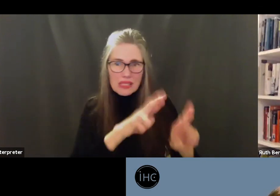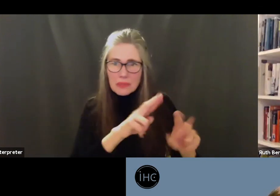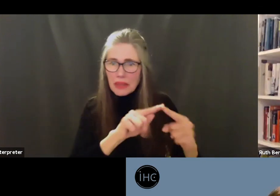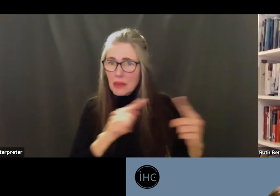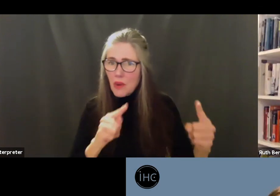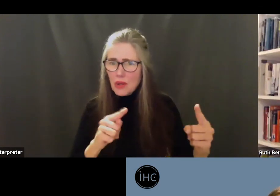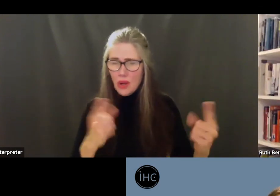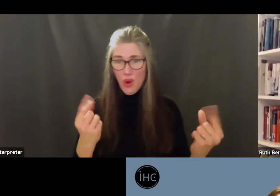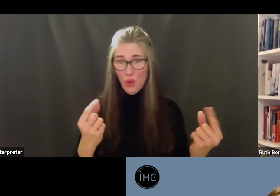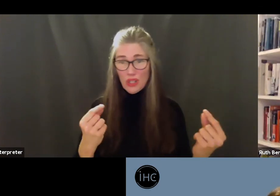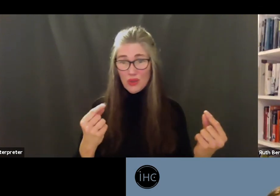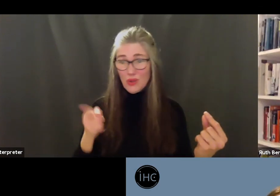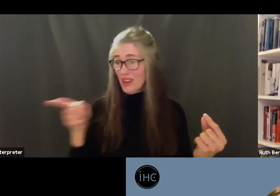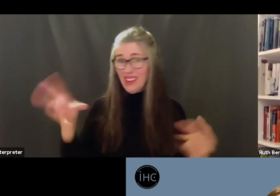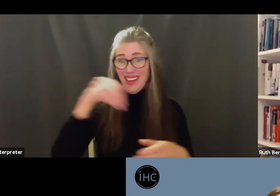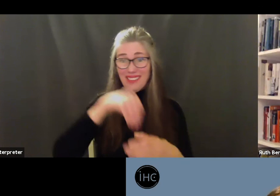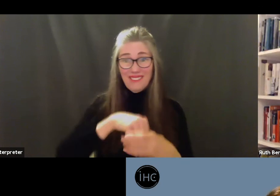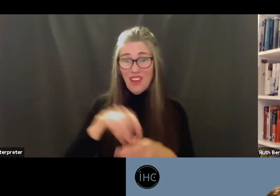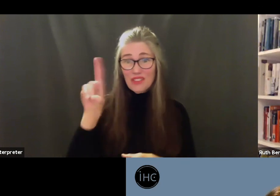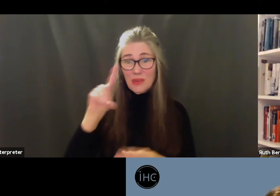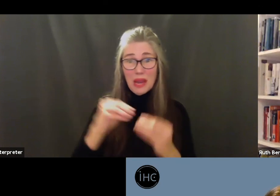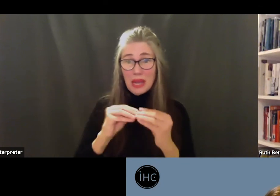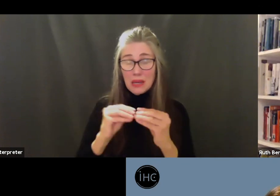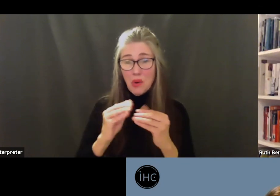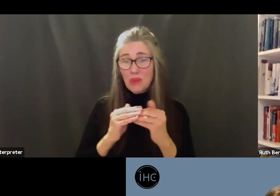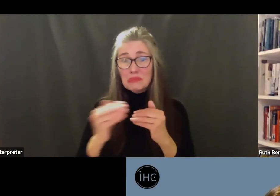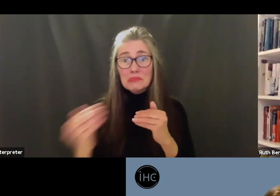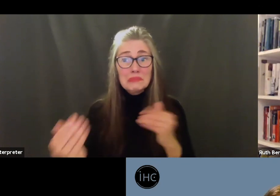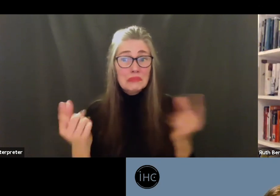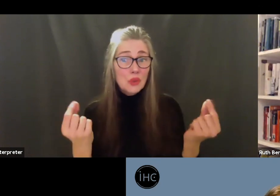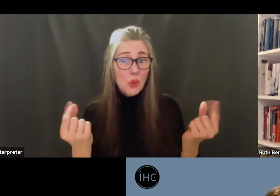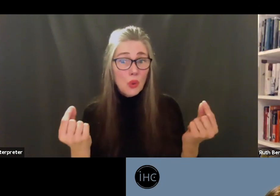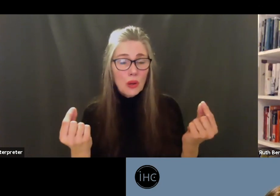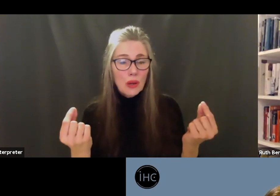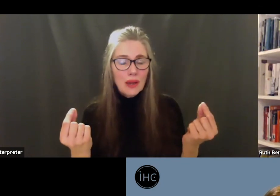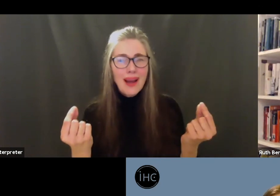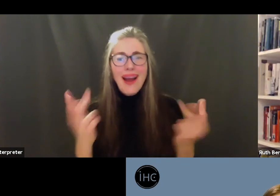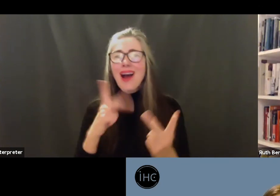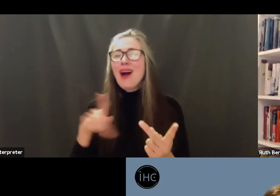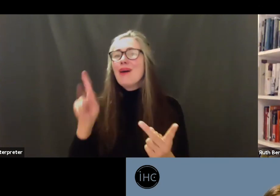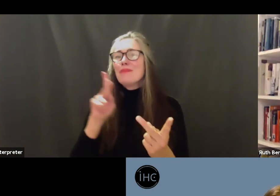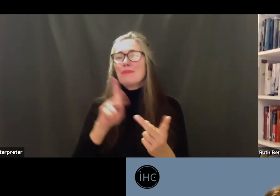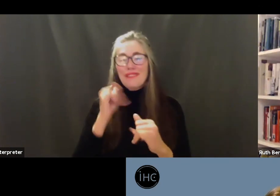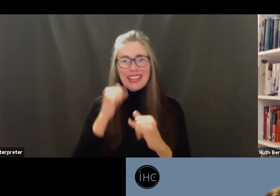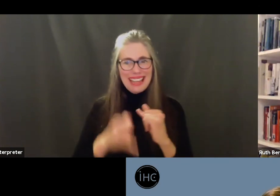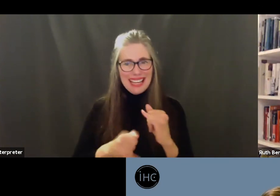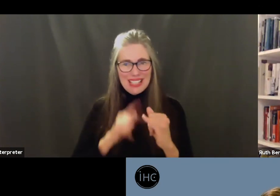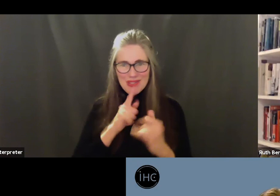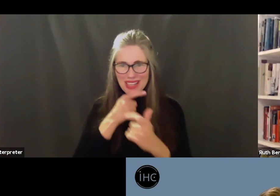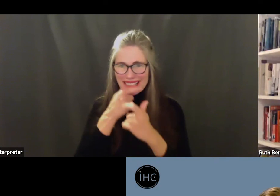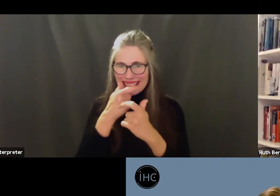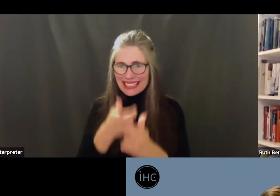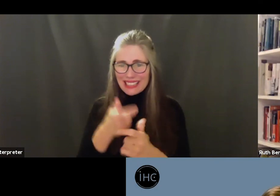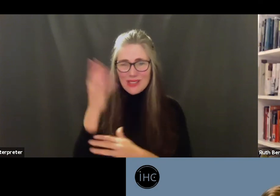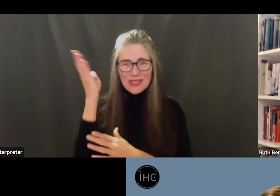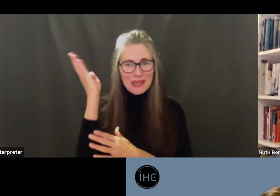govern? So that's the big question going forward. Which is a perfect ending to an incredibly interesting presentation and series